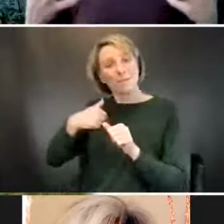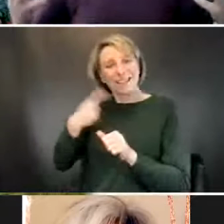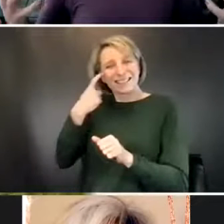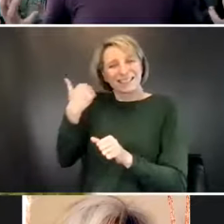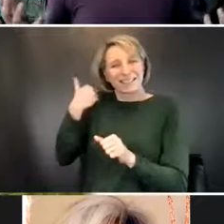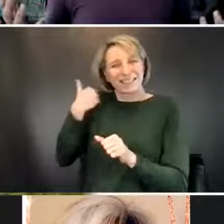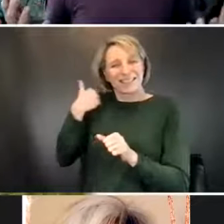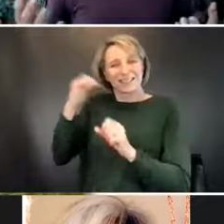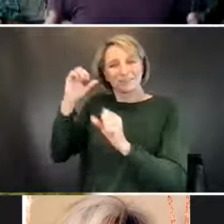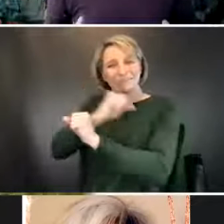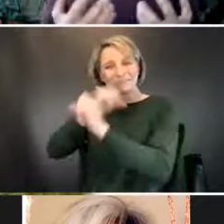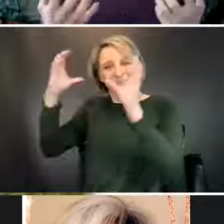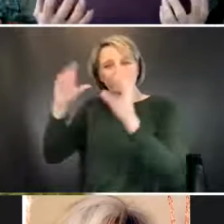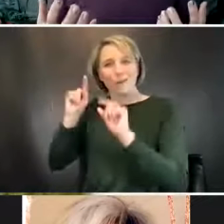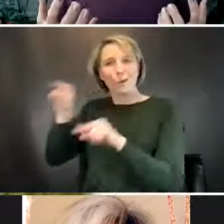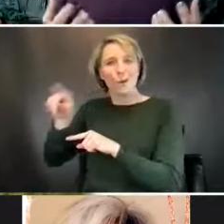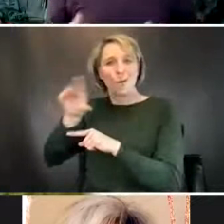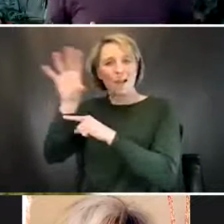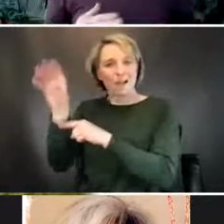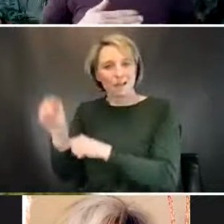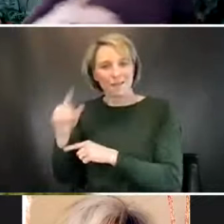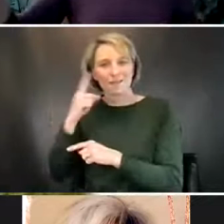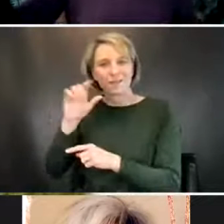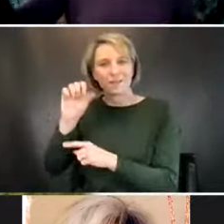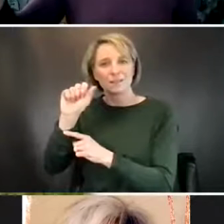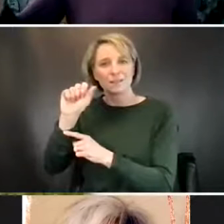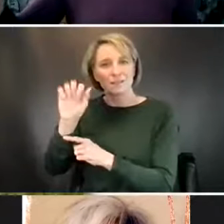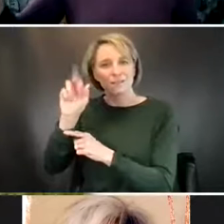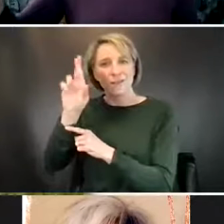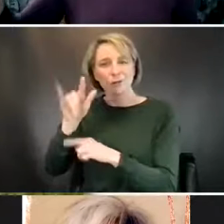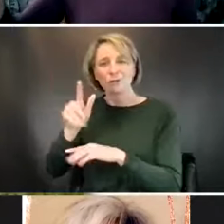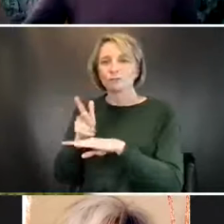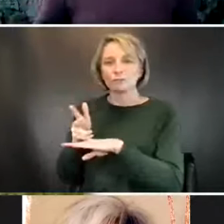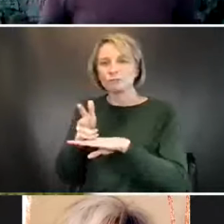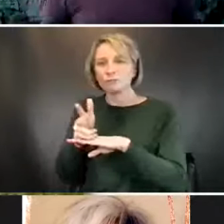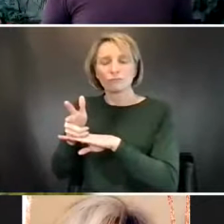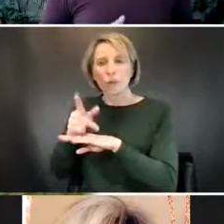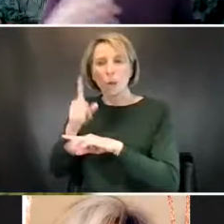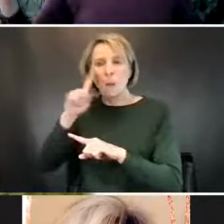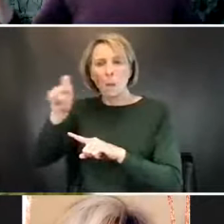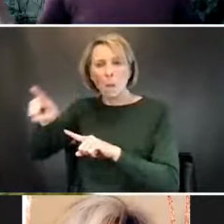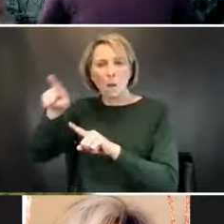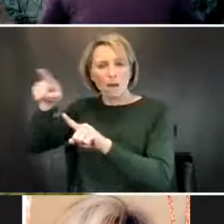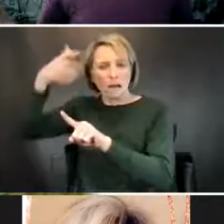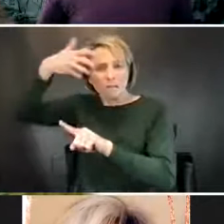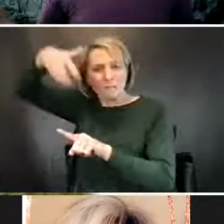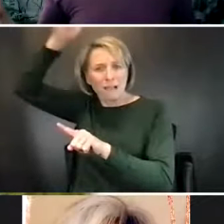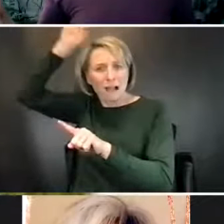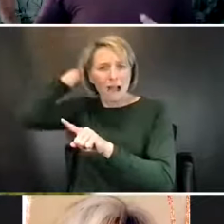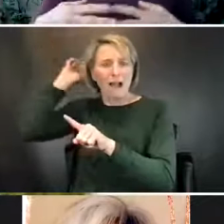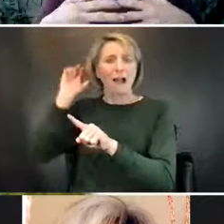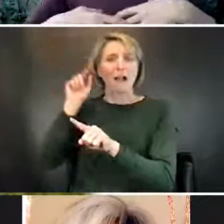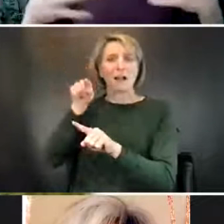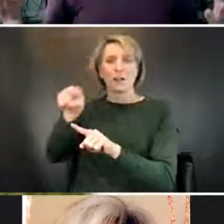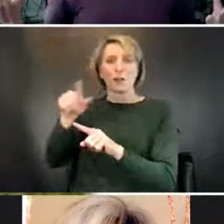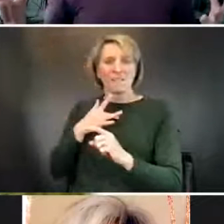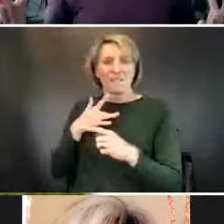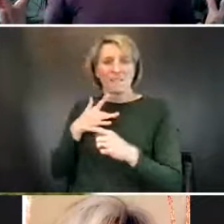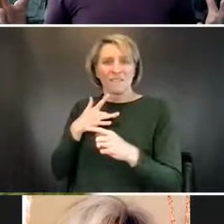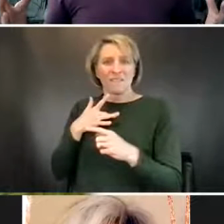extra blood that is created to get away quickly, to fight off the lion or